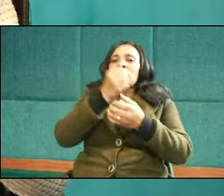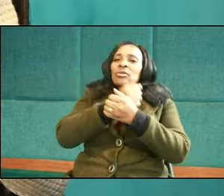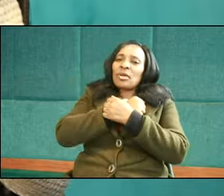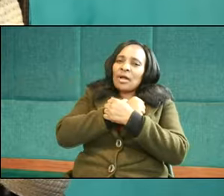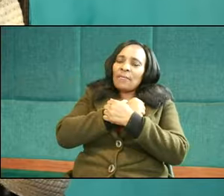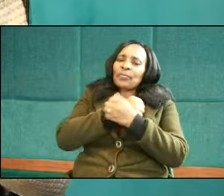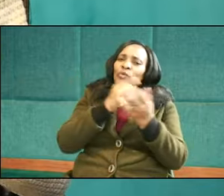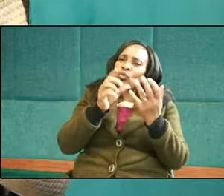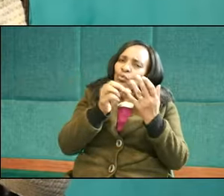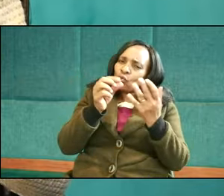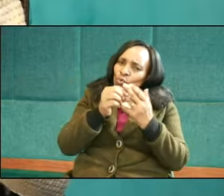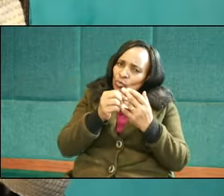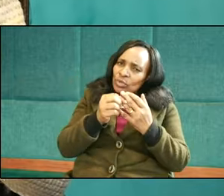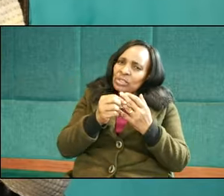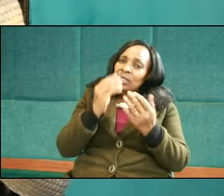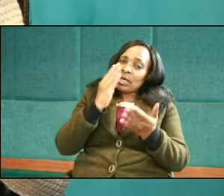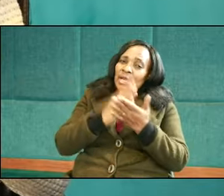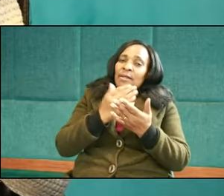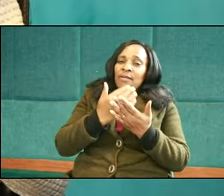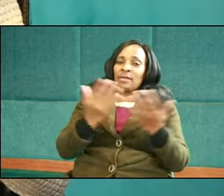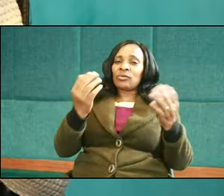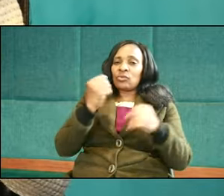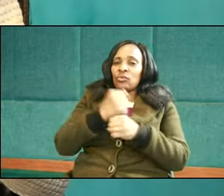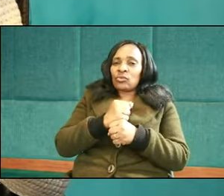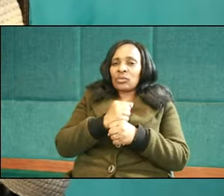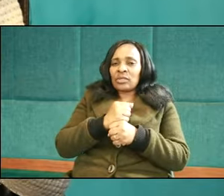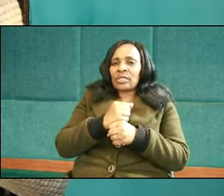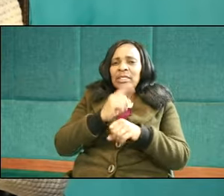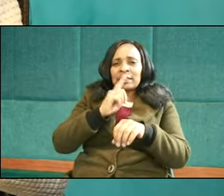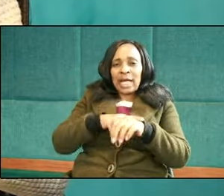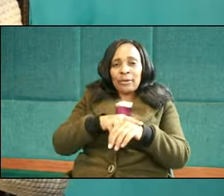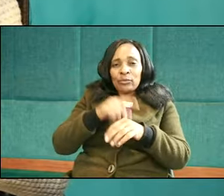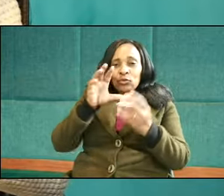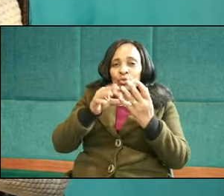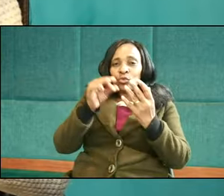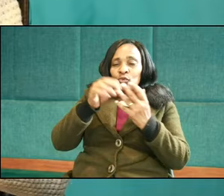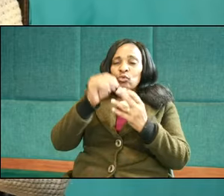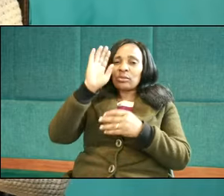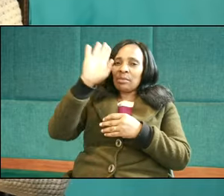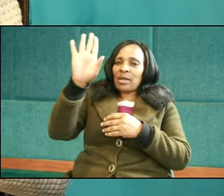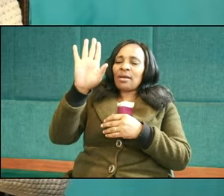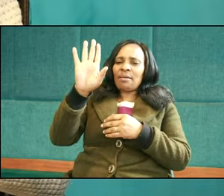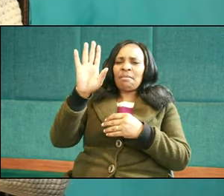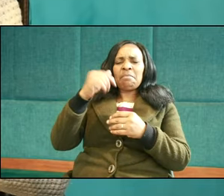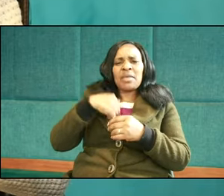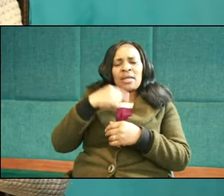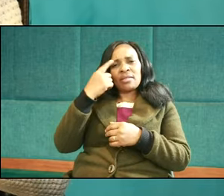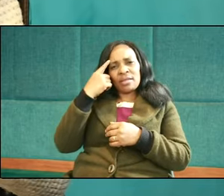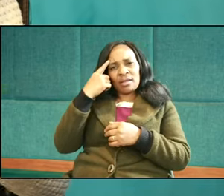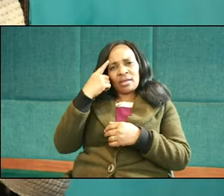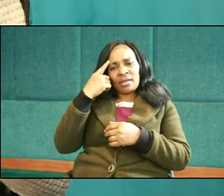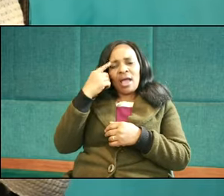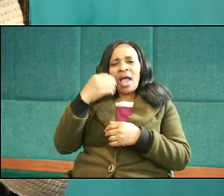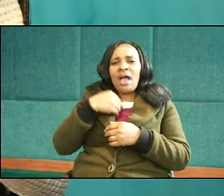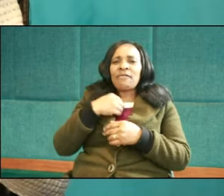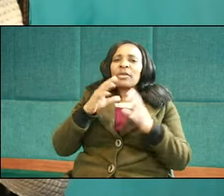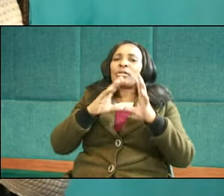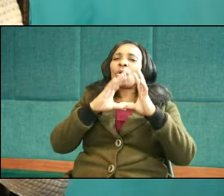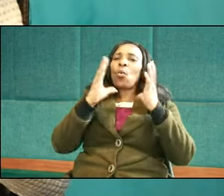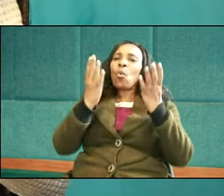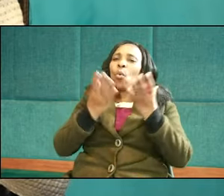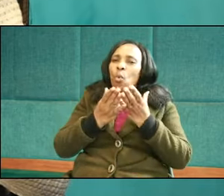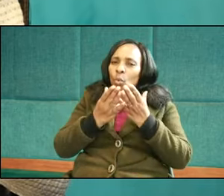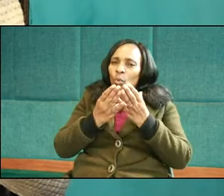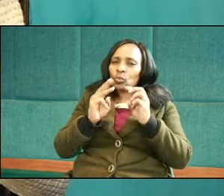to choose the right thing to do, a chance to choose Him. So I think having the whole world